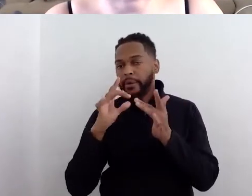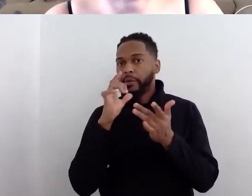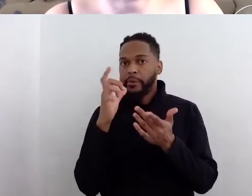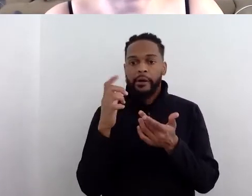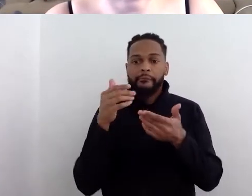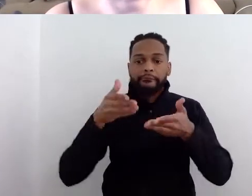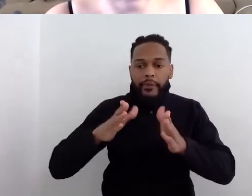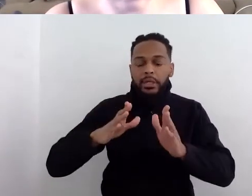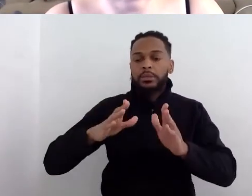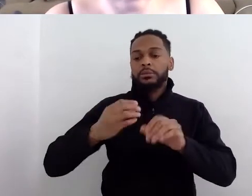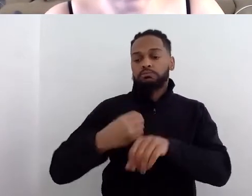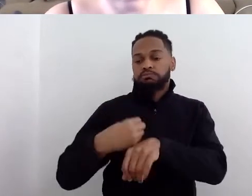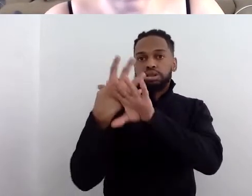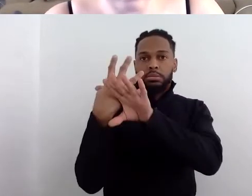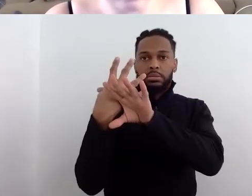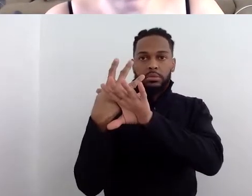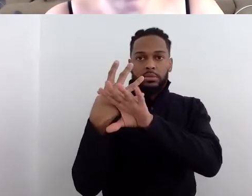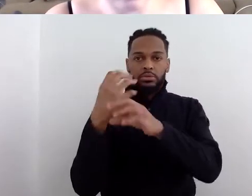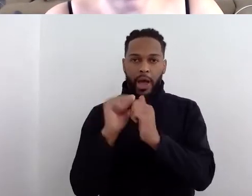so